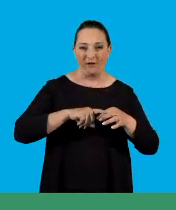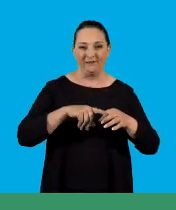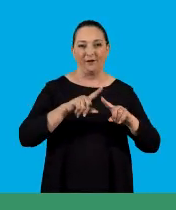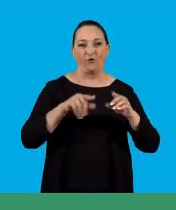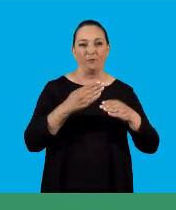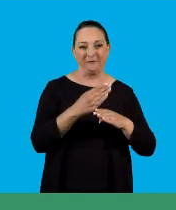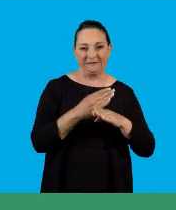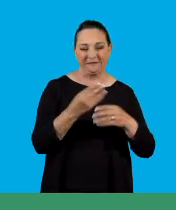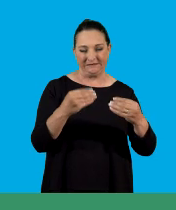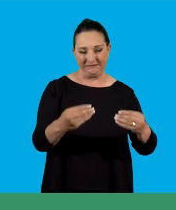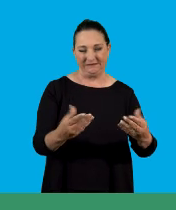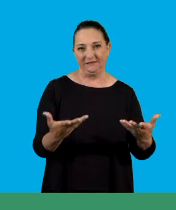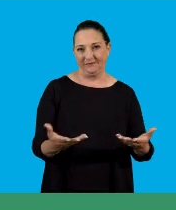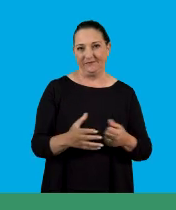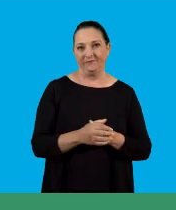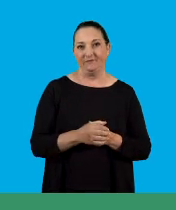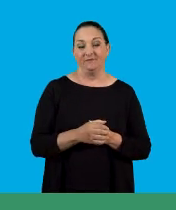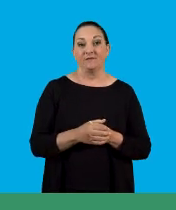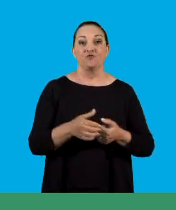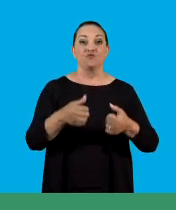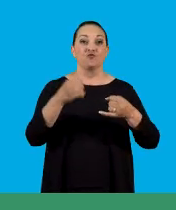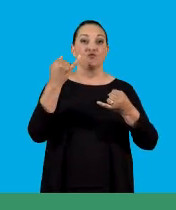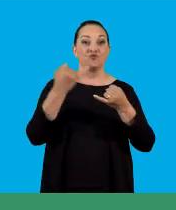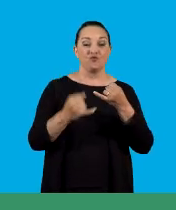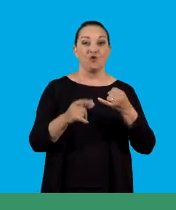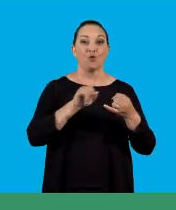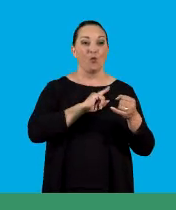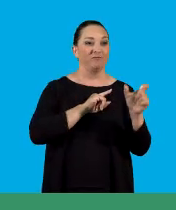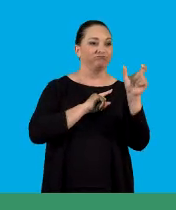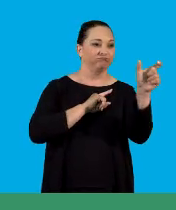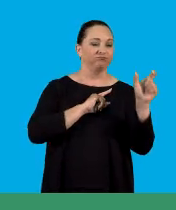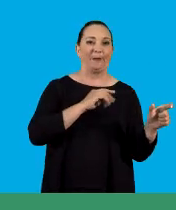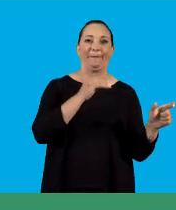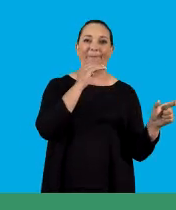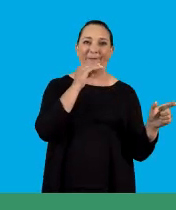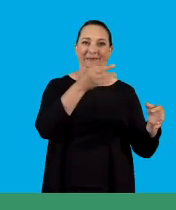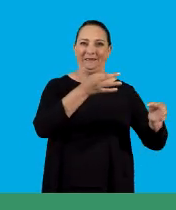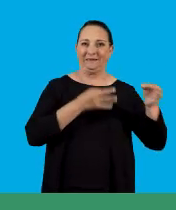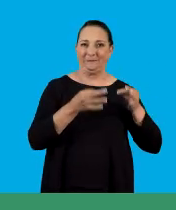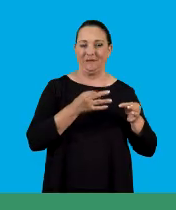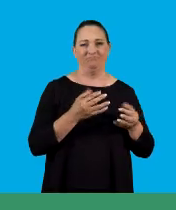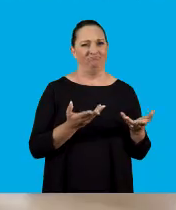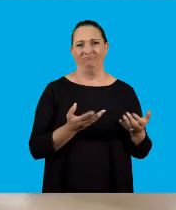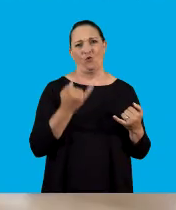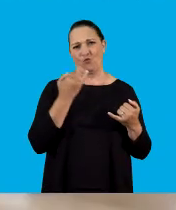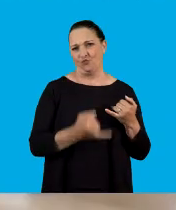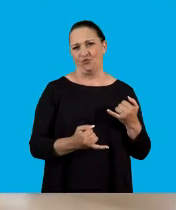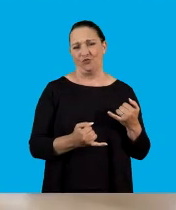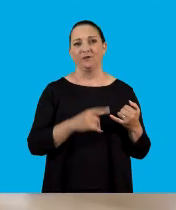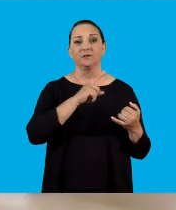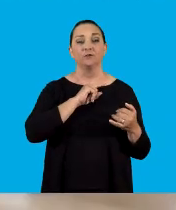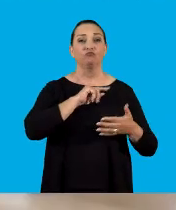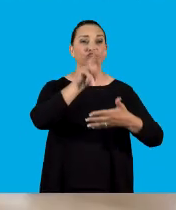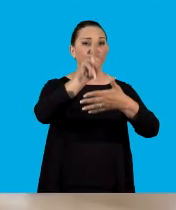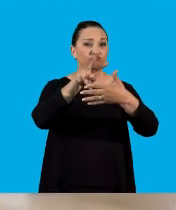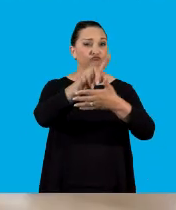the business function. Instead, they provide the meaning of the business function, which is what I just told you to say. Guard